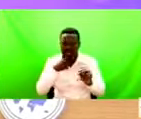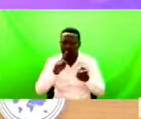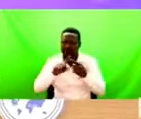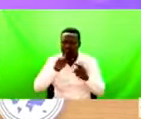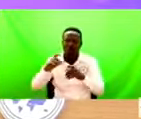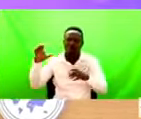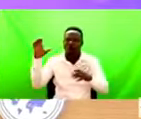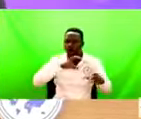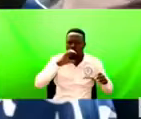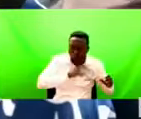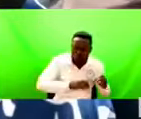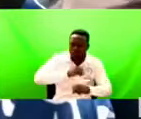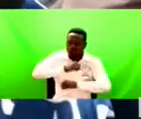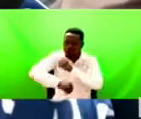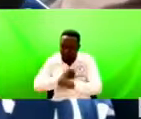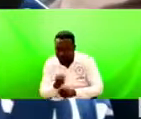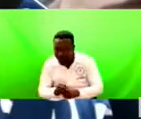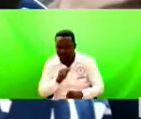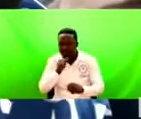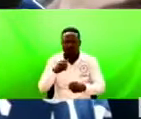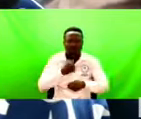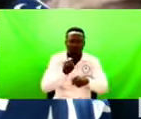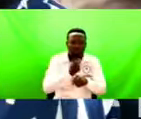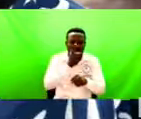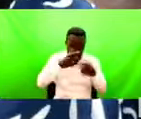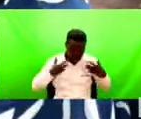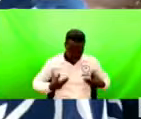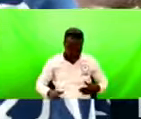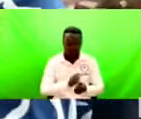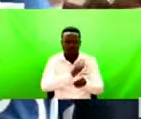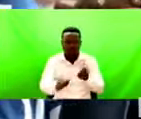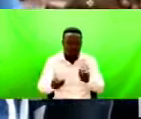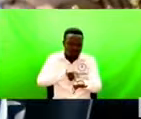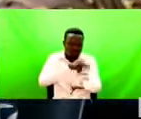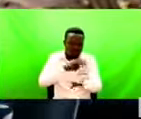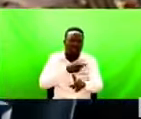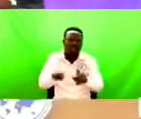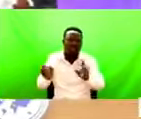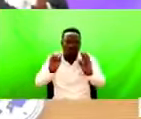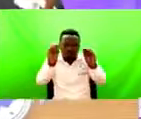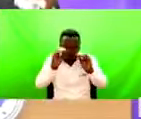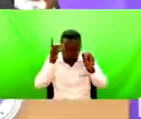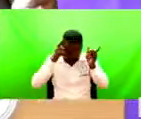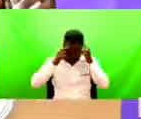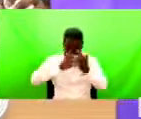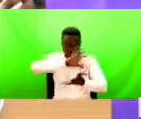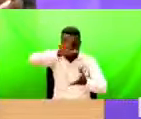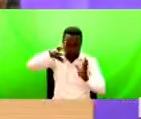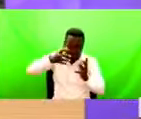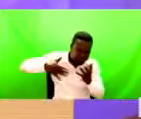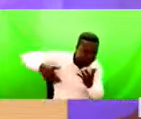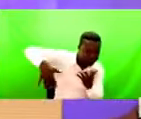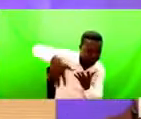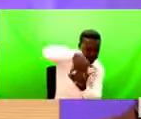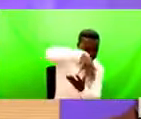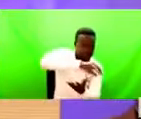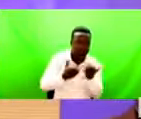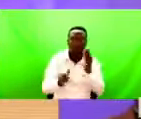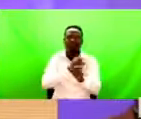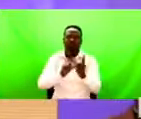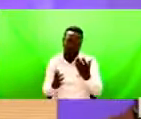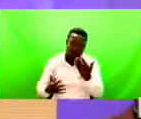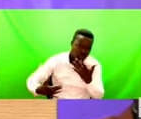life will not actually make your clothes wear and your sandals wear. For the cloud shall be over you. May the Lord cover